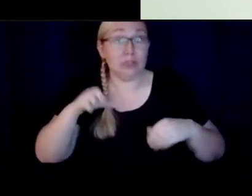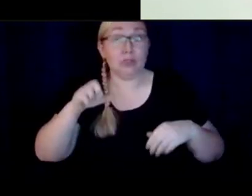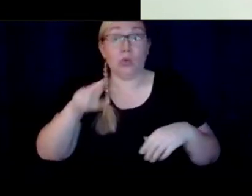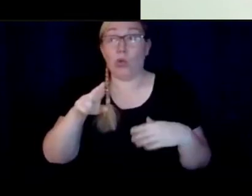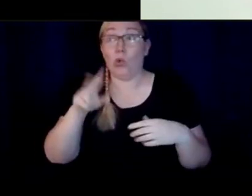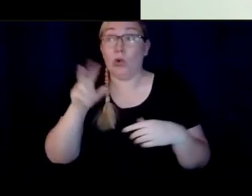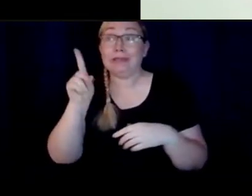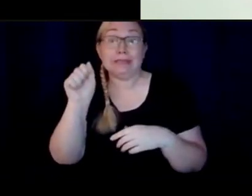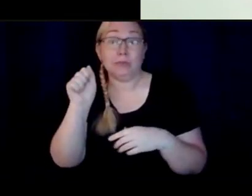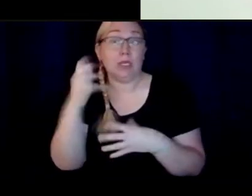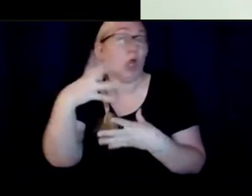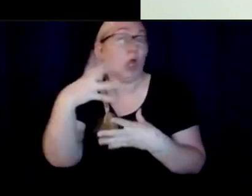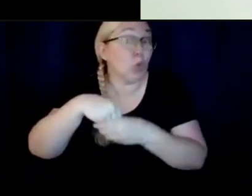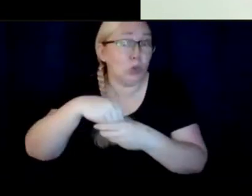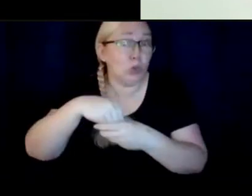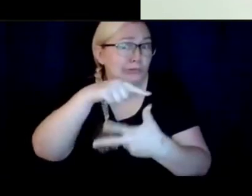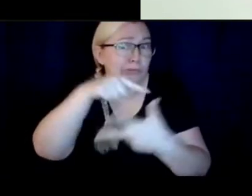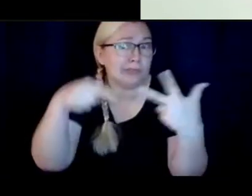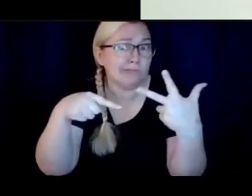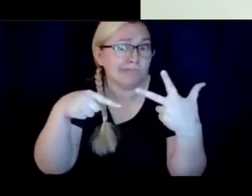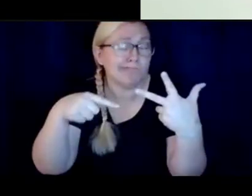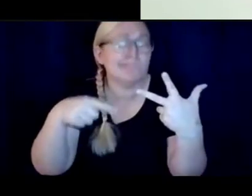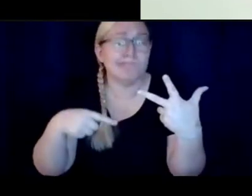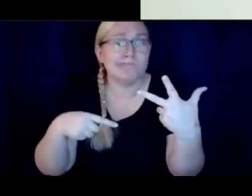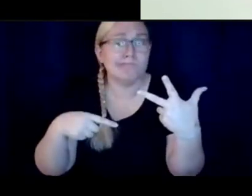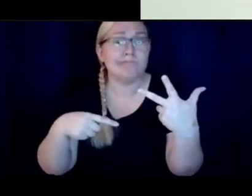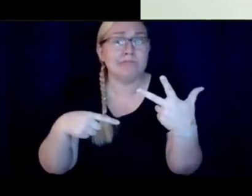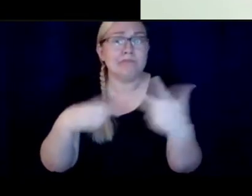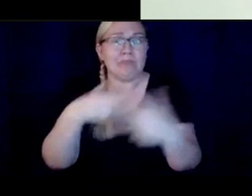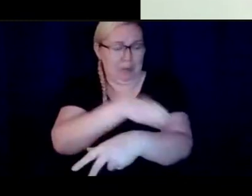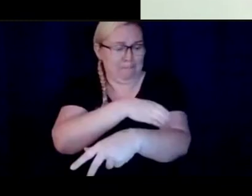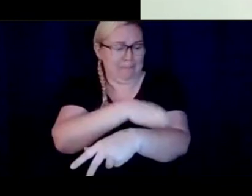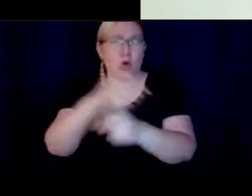disability inclusion, even the power of